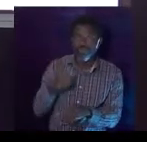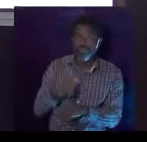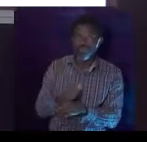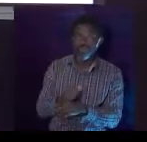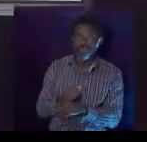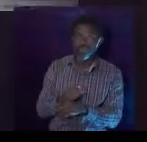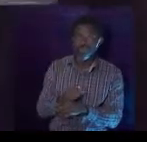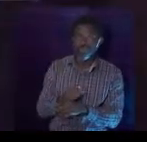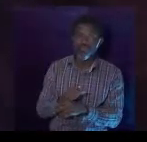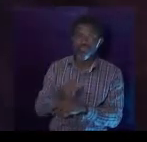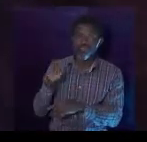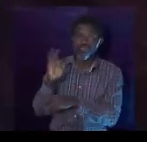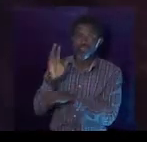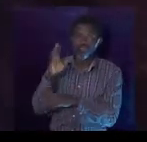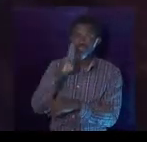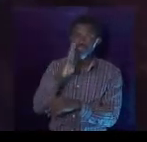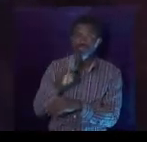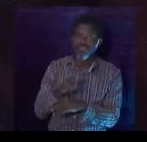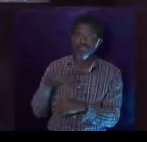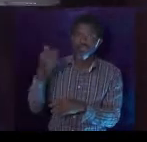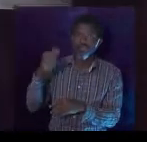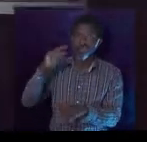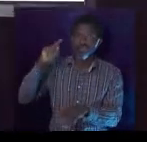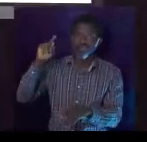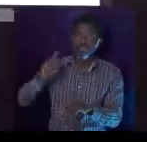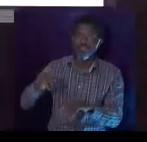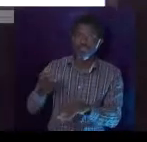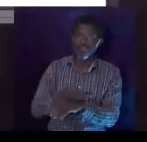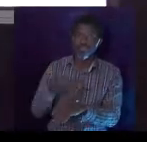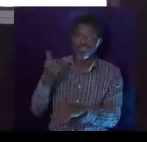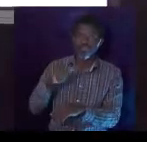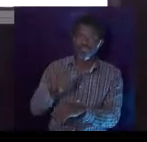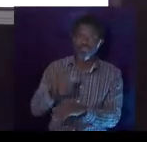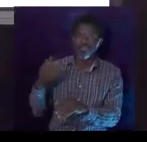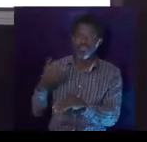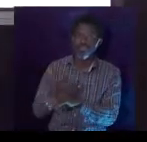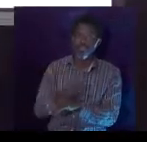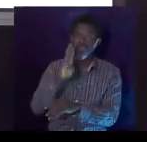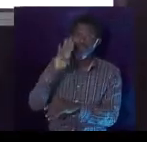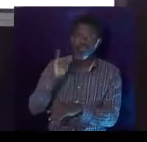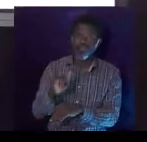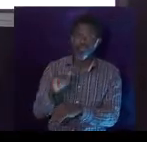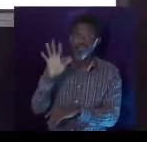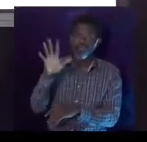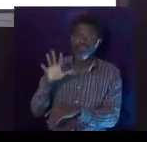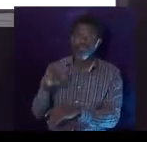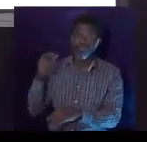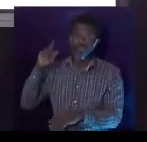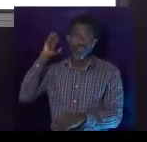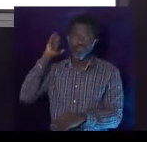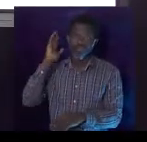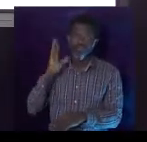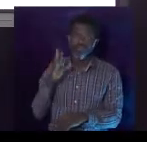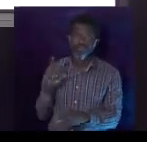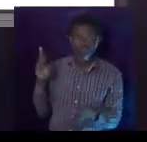be. So 10 times 1 is 10. Now multiplying this by 5. I'm going to resolve these